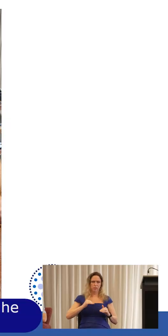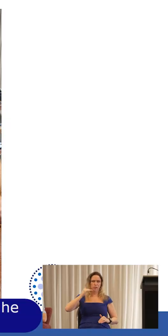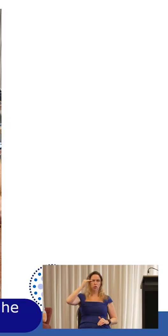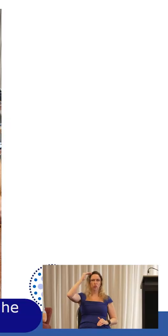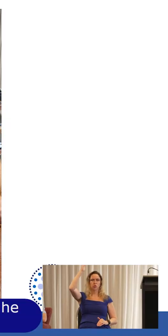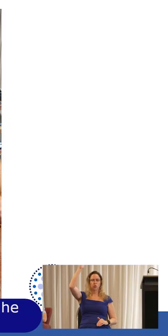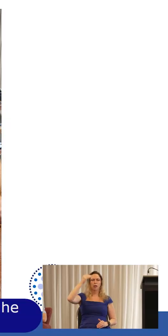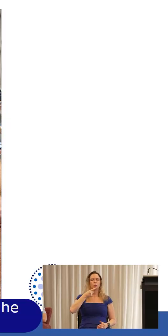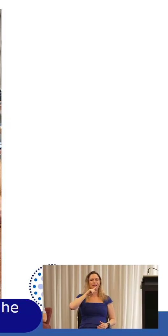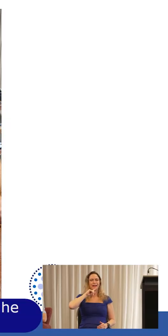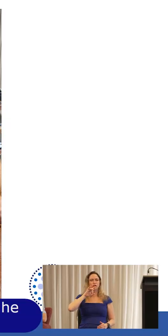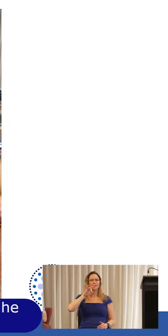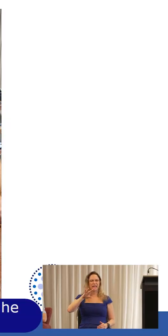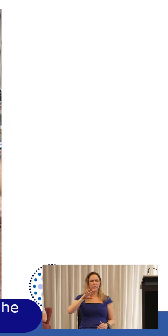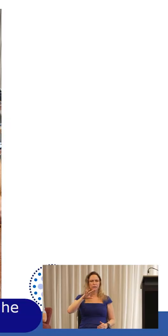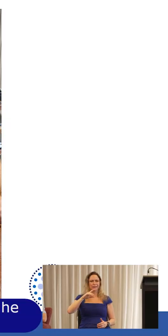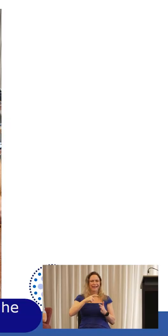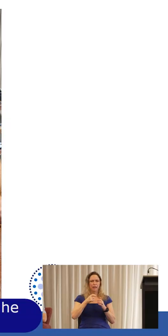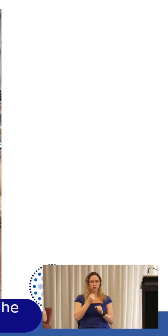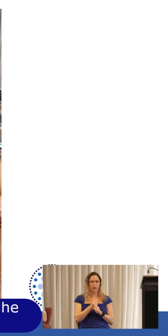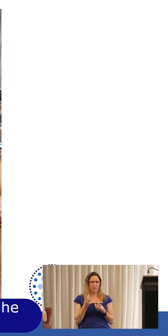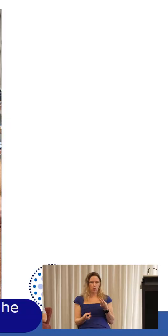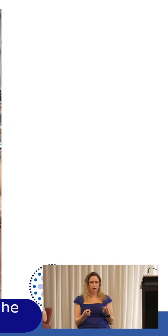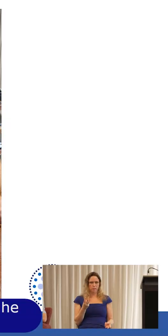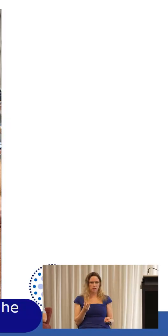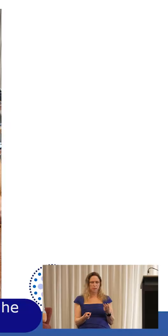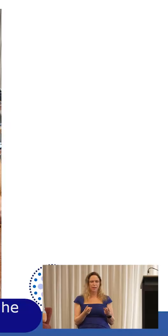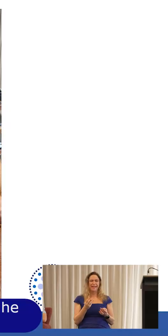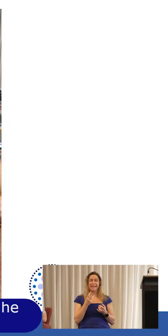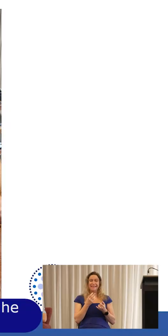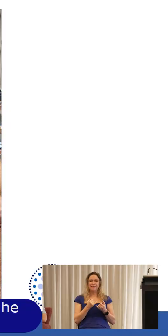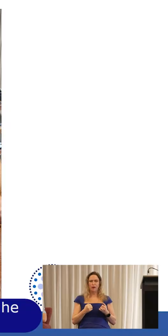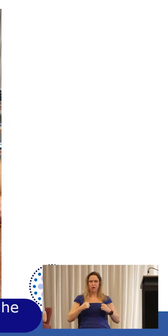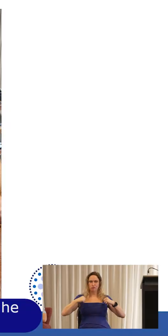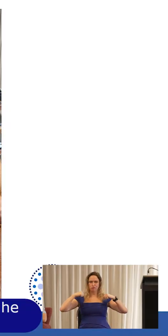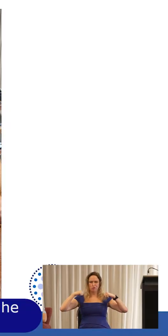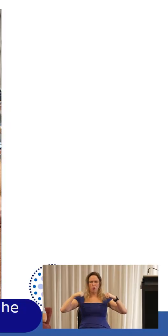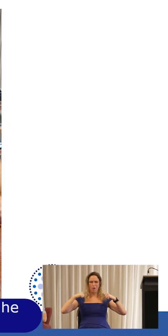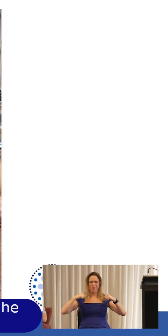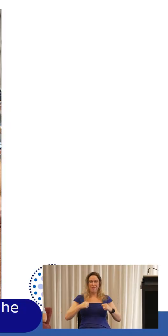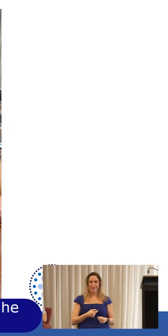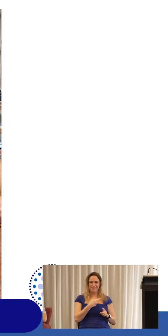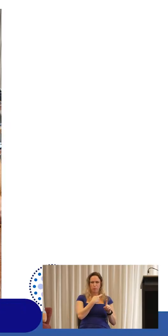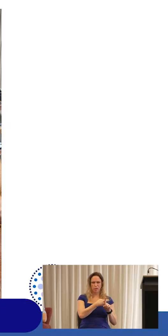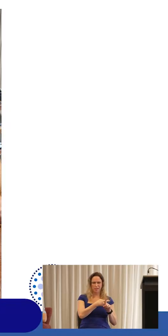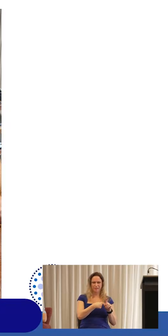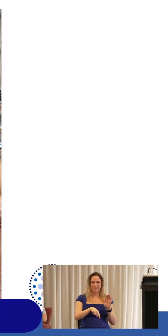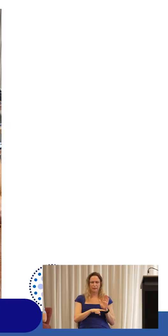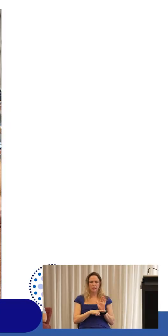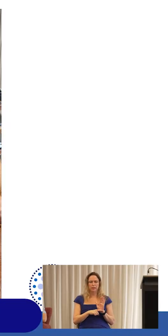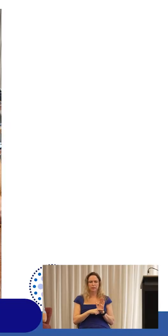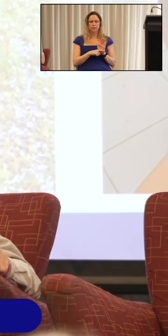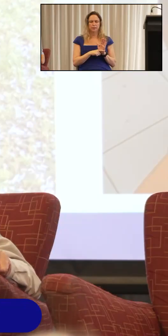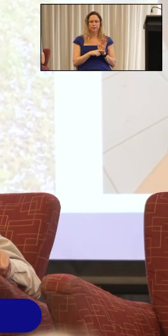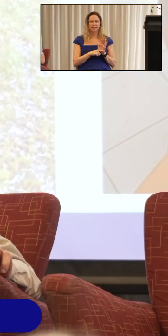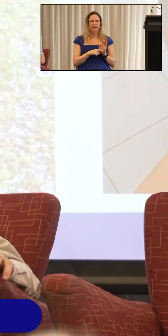kilograms. And he's extremely strong, which is, some of these things are good and bad. So fortunately he has a level of